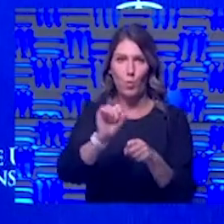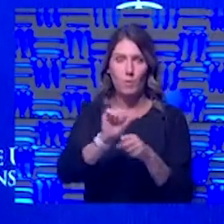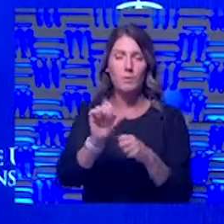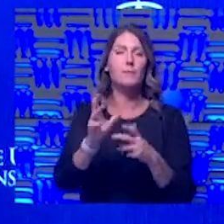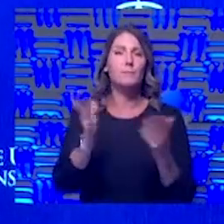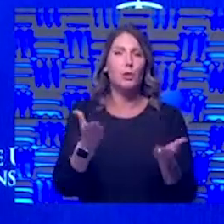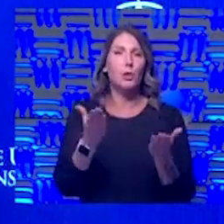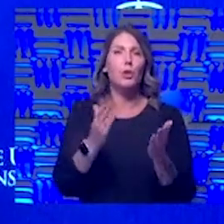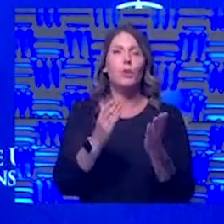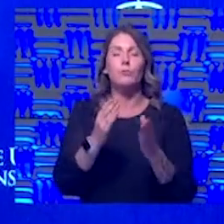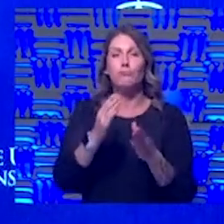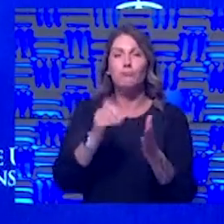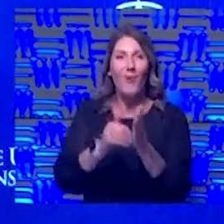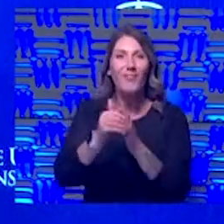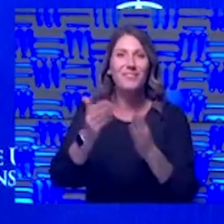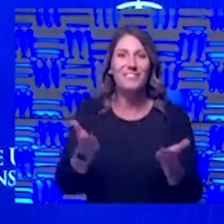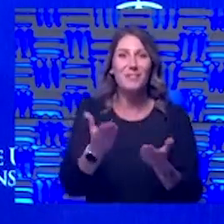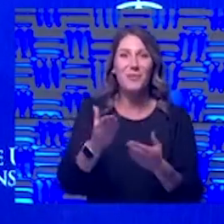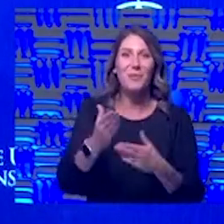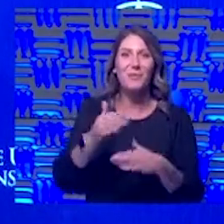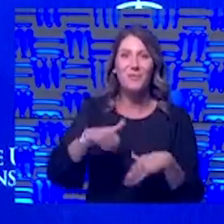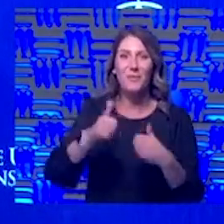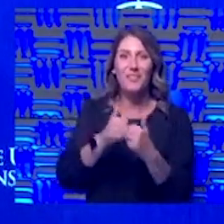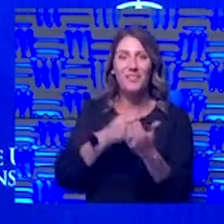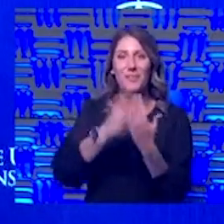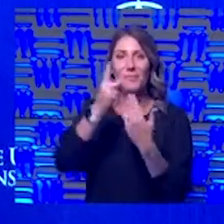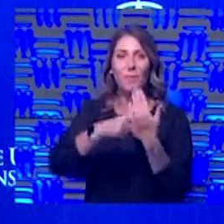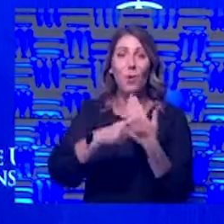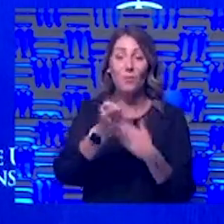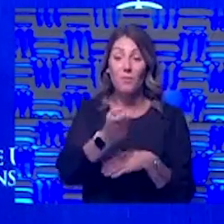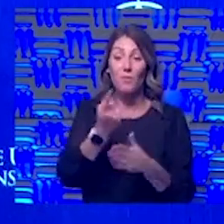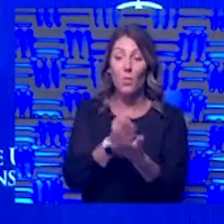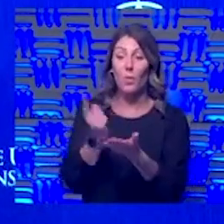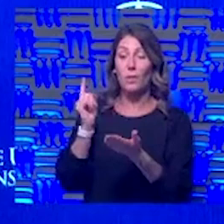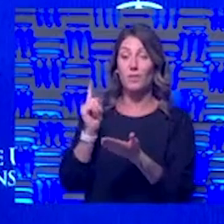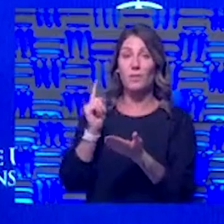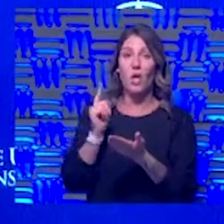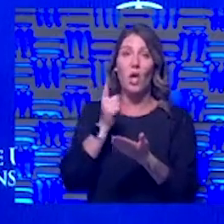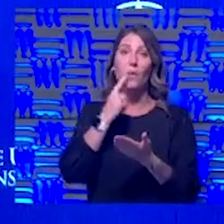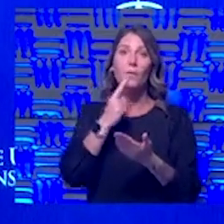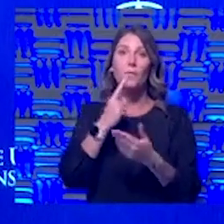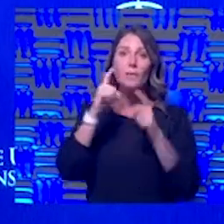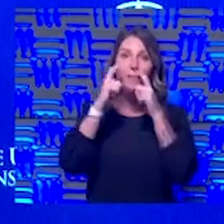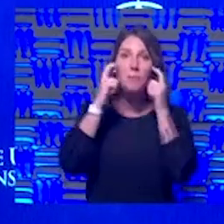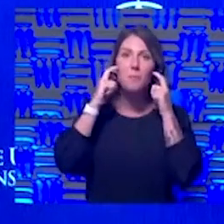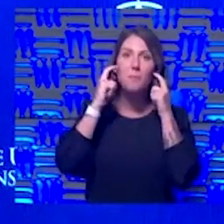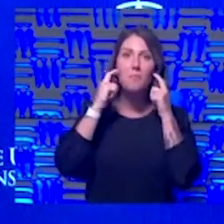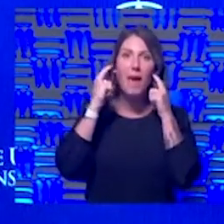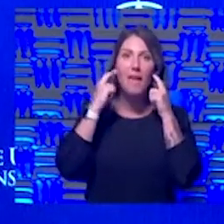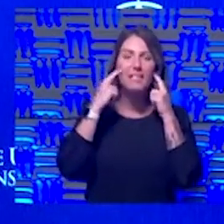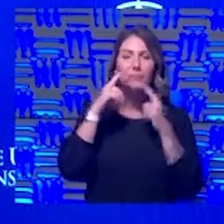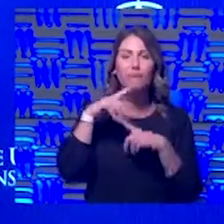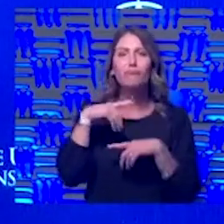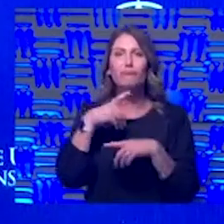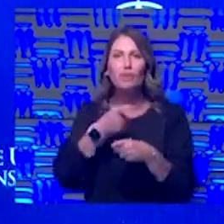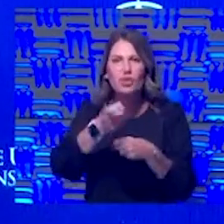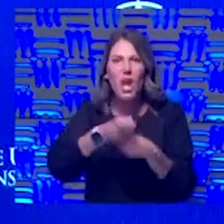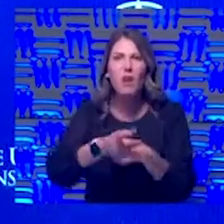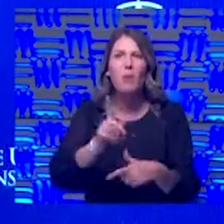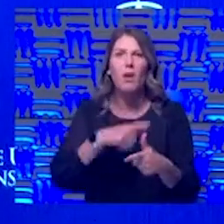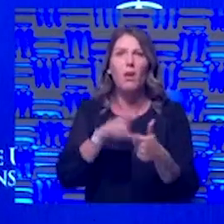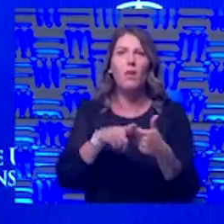program. And he said, you know, a few weeks ago, it was mask shaming if you didn't have a mask. And now people are mask shaming because you